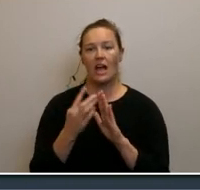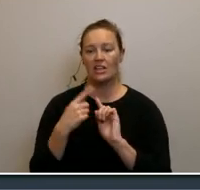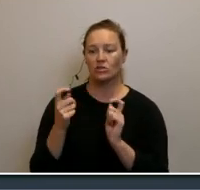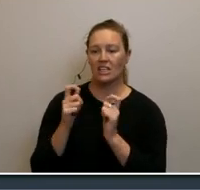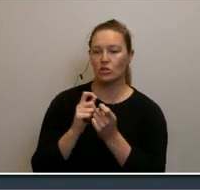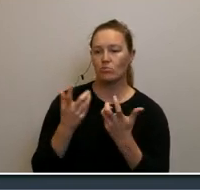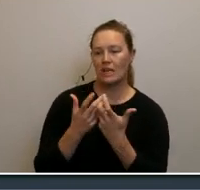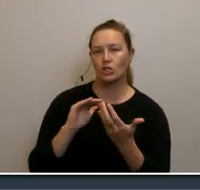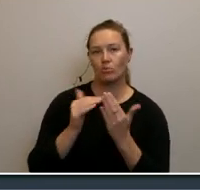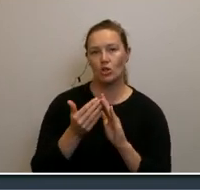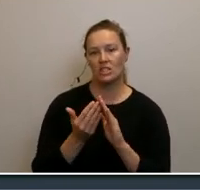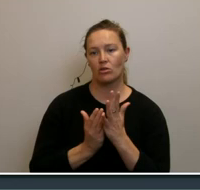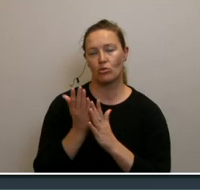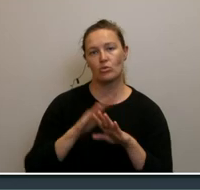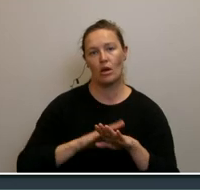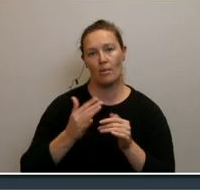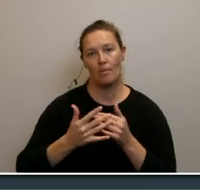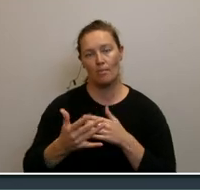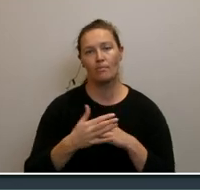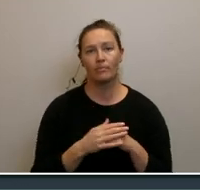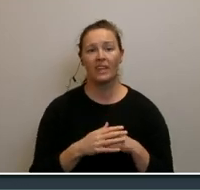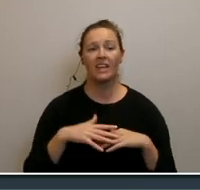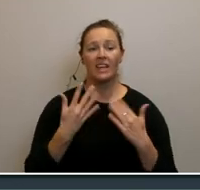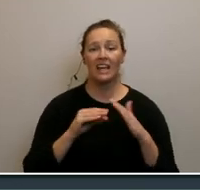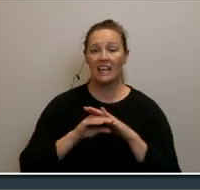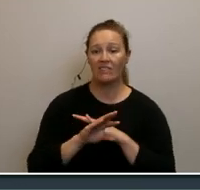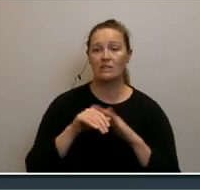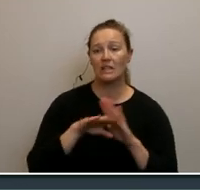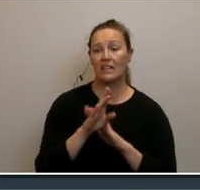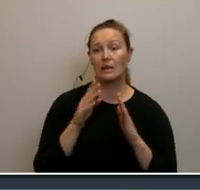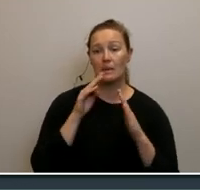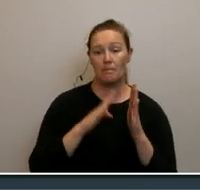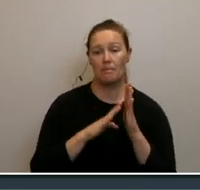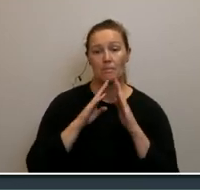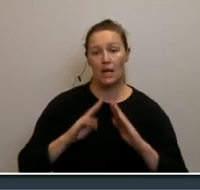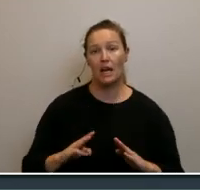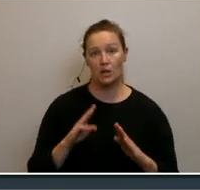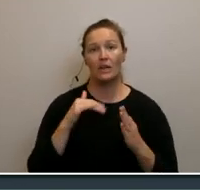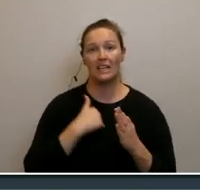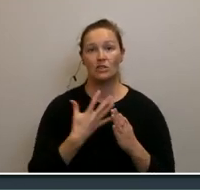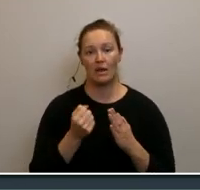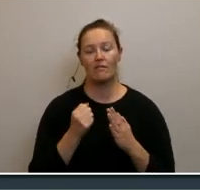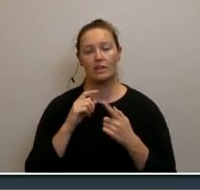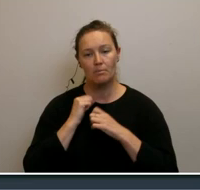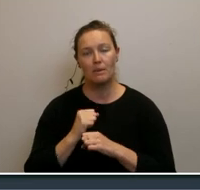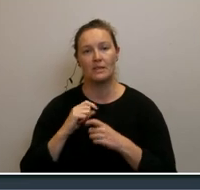and drive development. Any investment in Marae Nui needs to have significant employment component so that there is